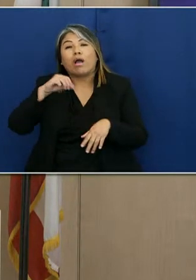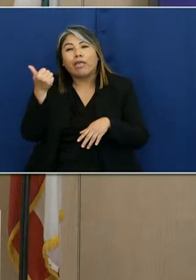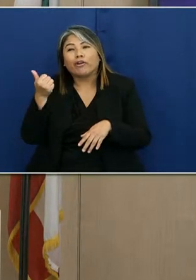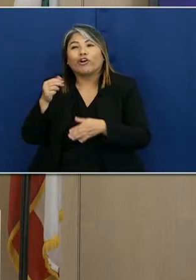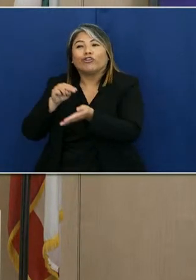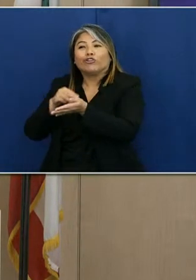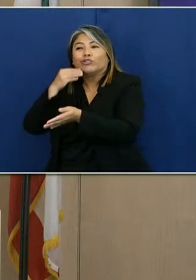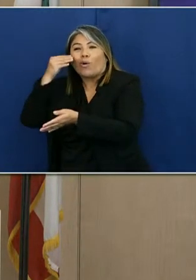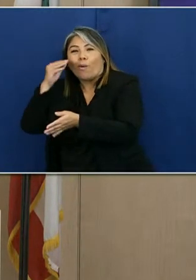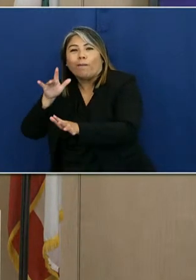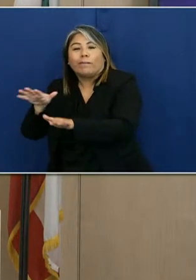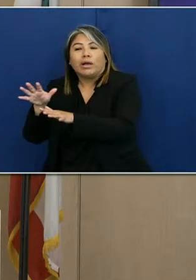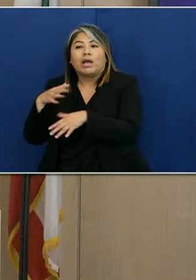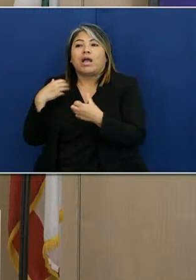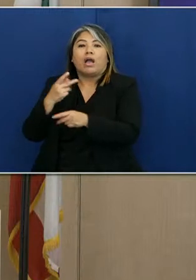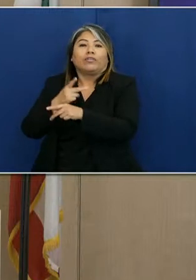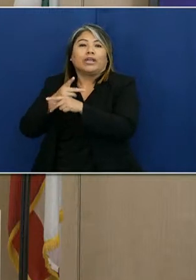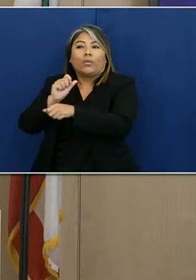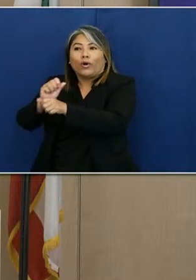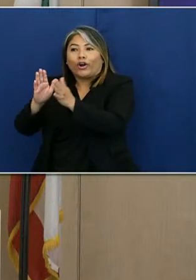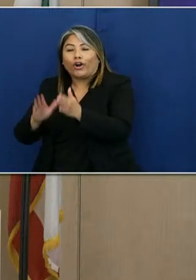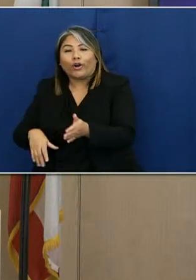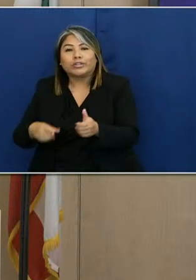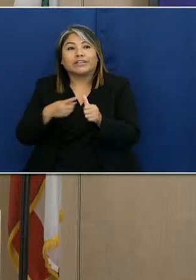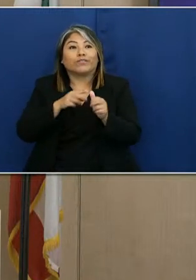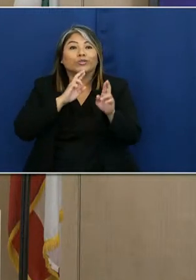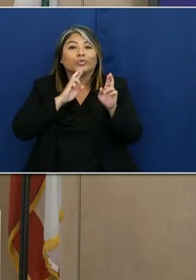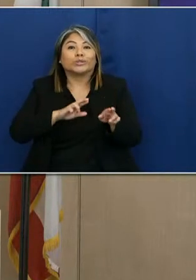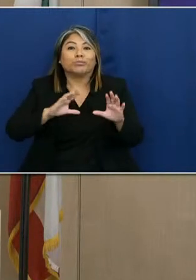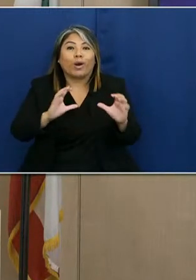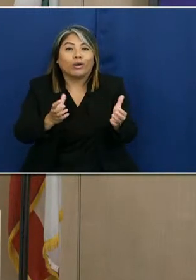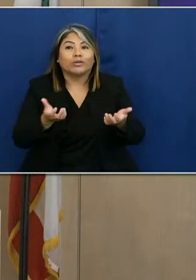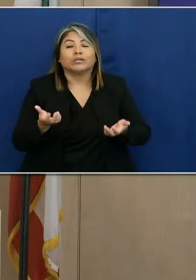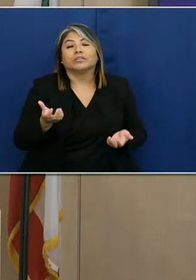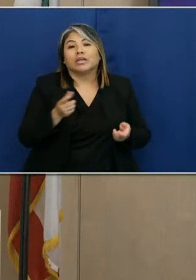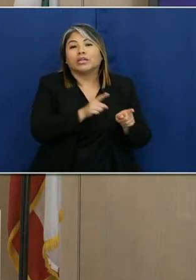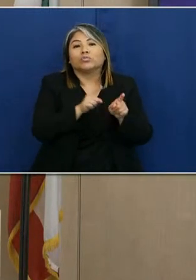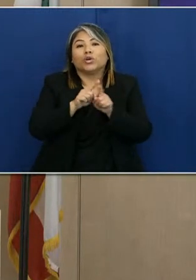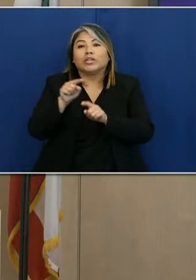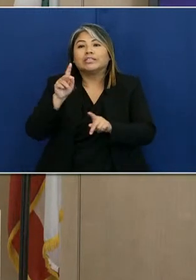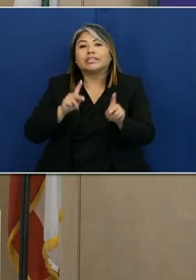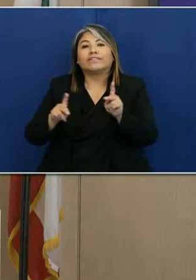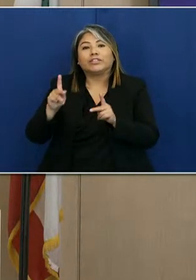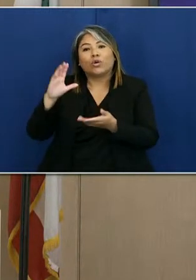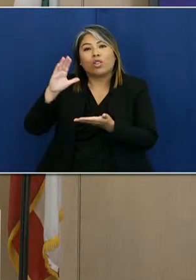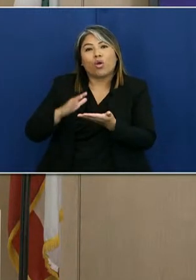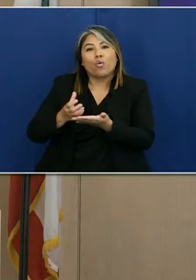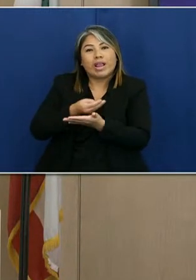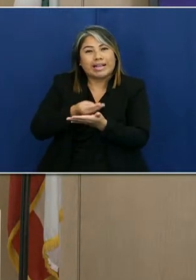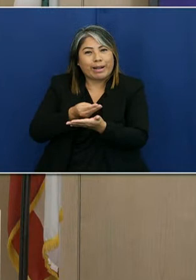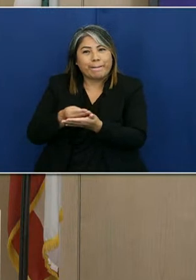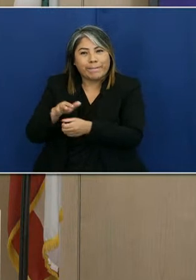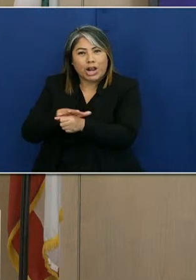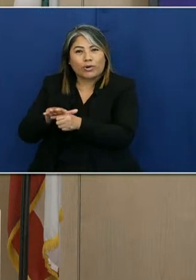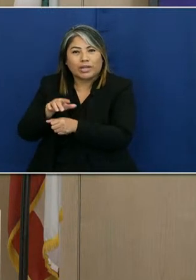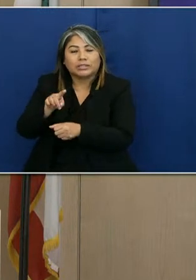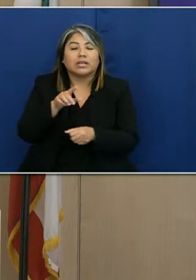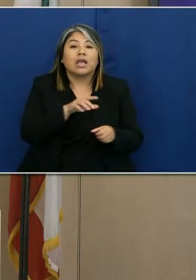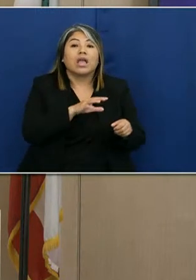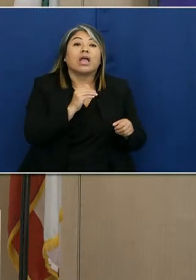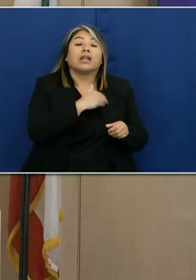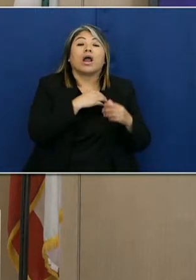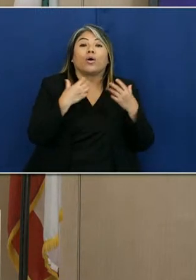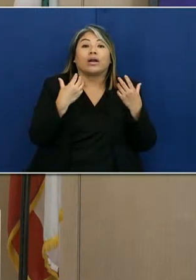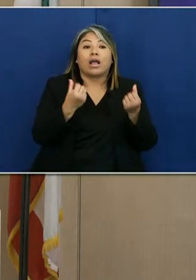facilities, healthcare workers, first responders, as well as individuals that are in low-income areas. And as you know, our